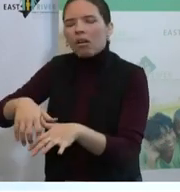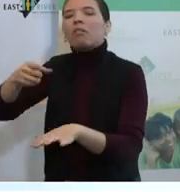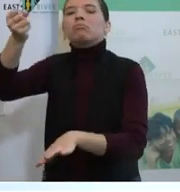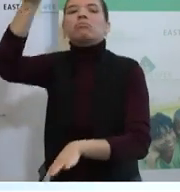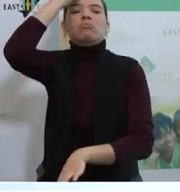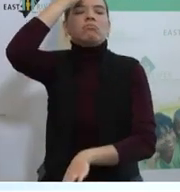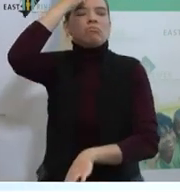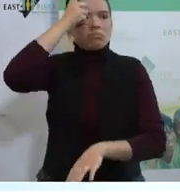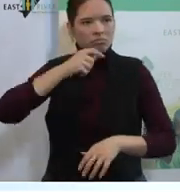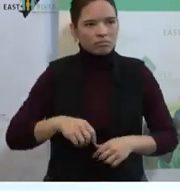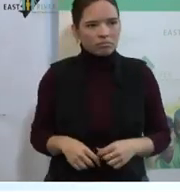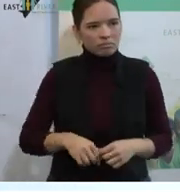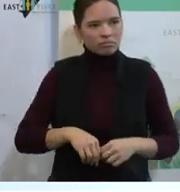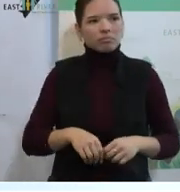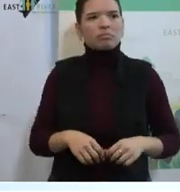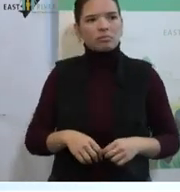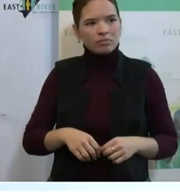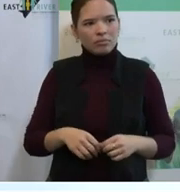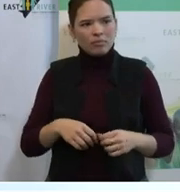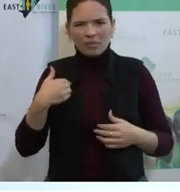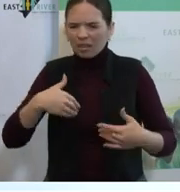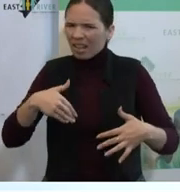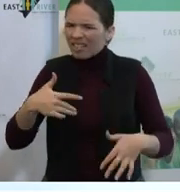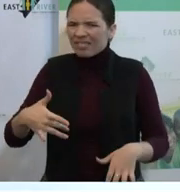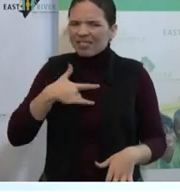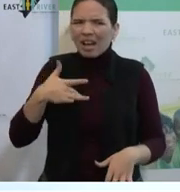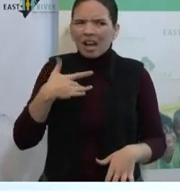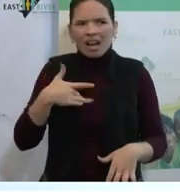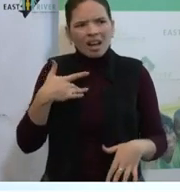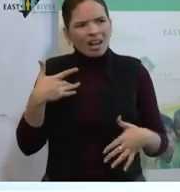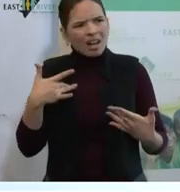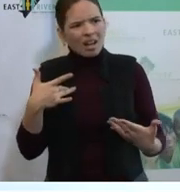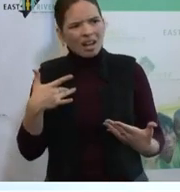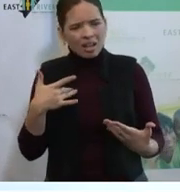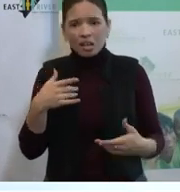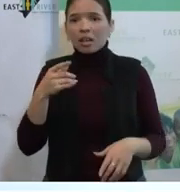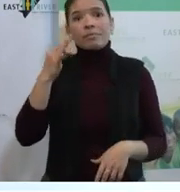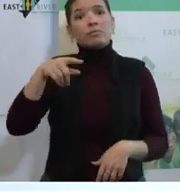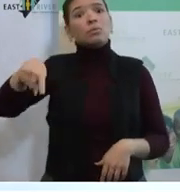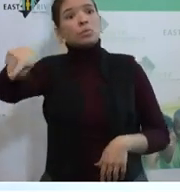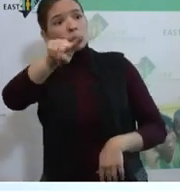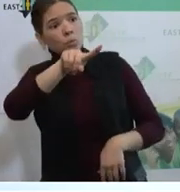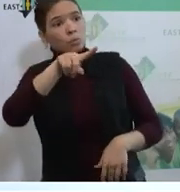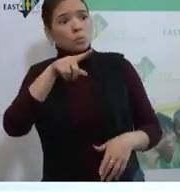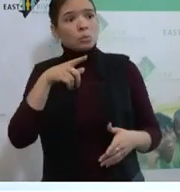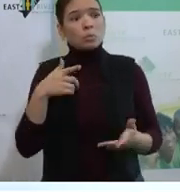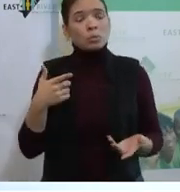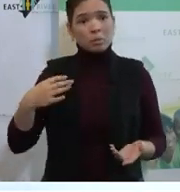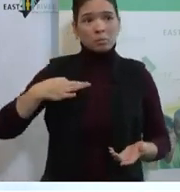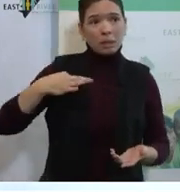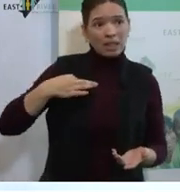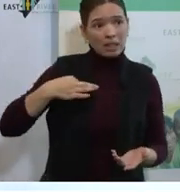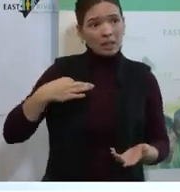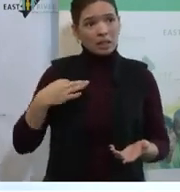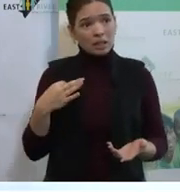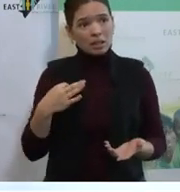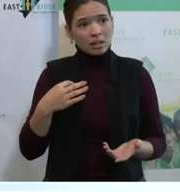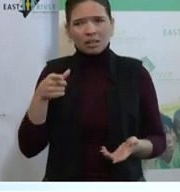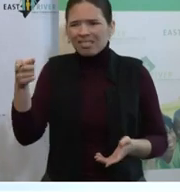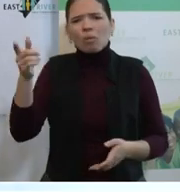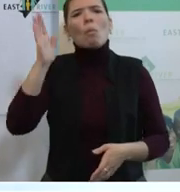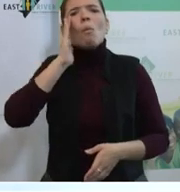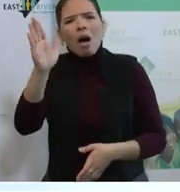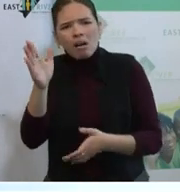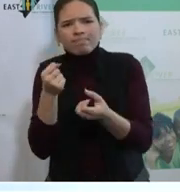make it so that if you're eligible for those things, they take care of all those things for you, like the child